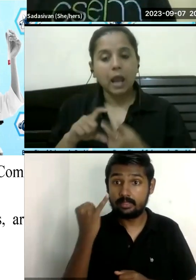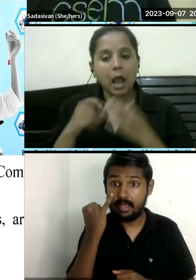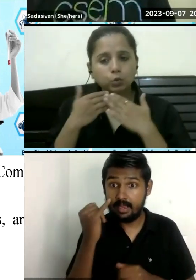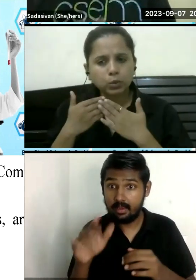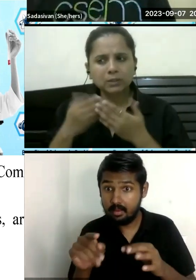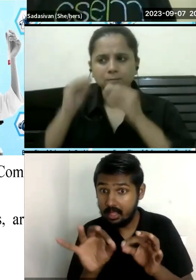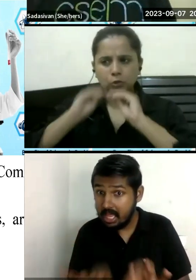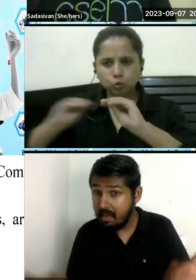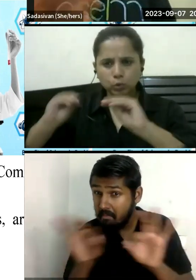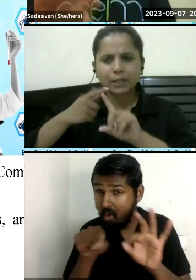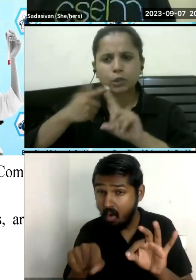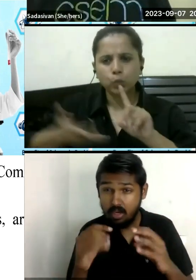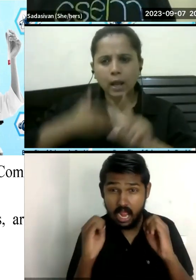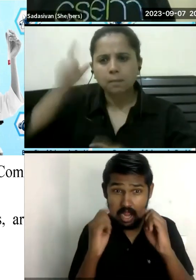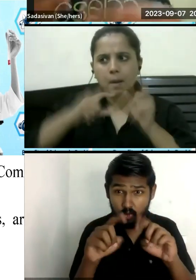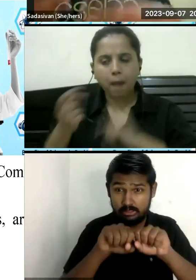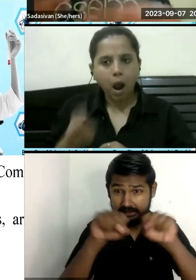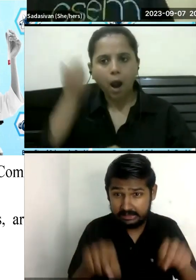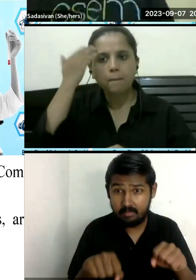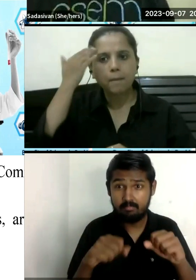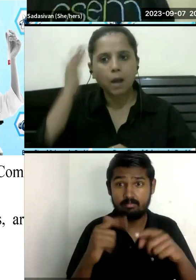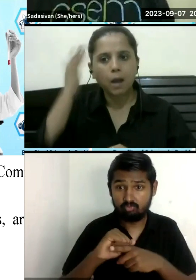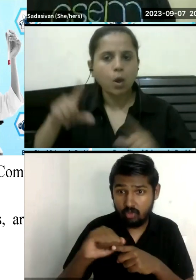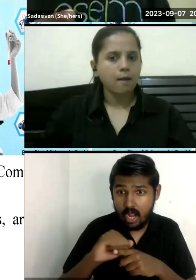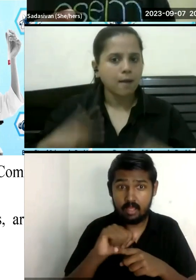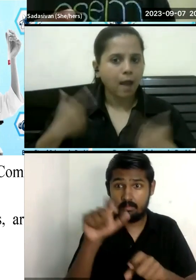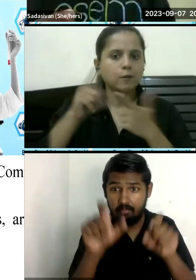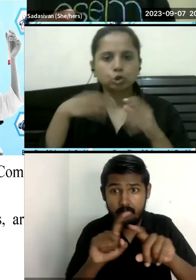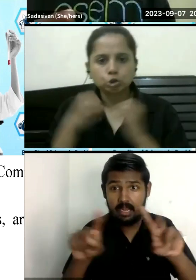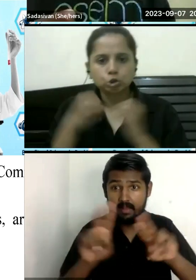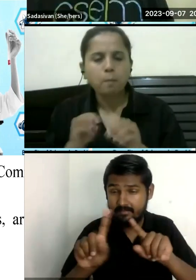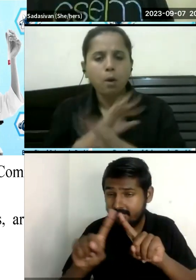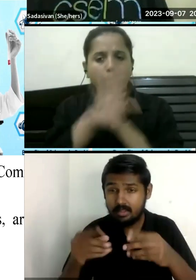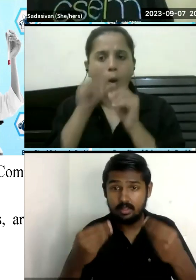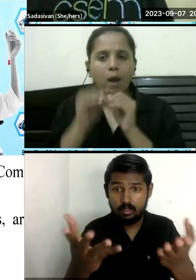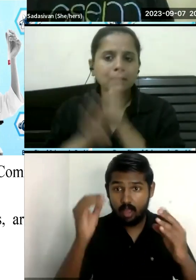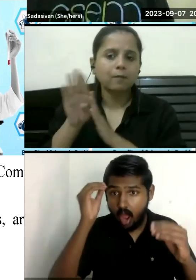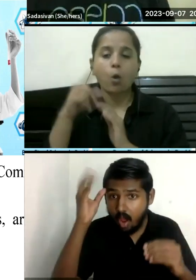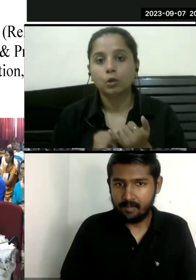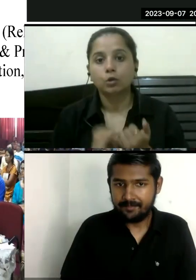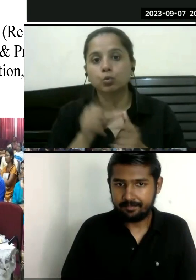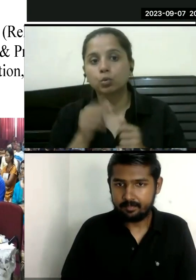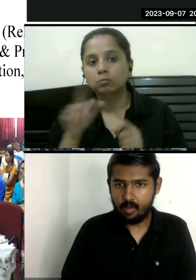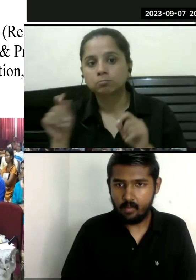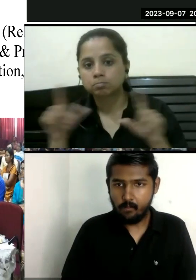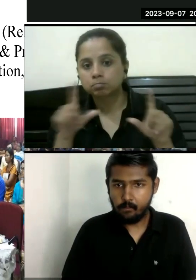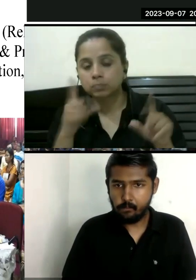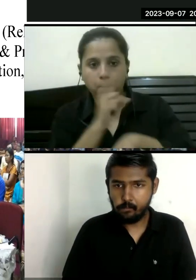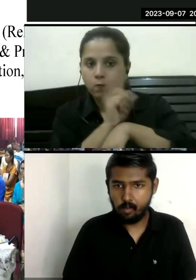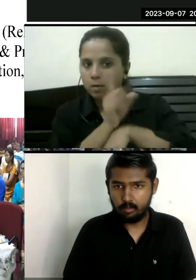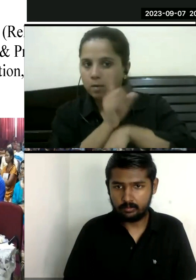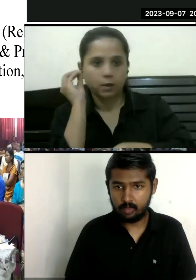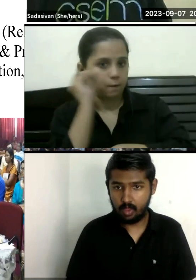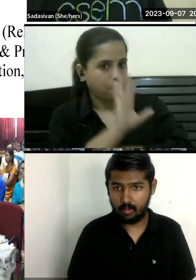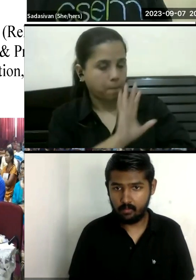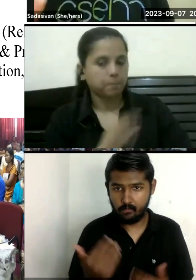their livelihood, professions, and their holistic development is looked at by the civil society. Okay. So